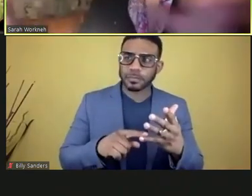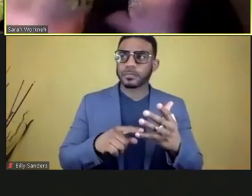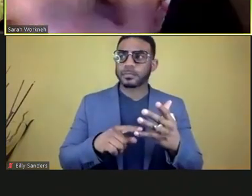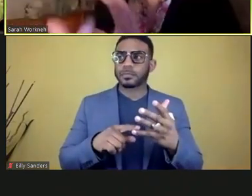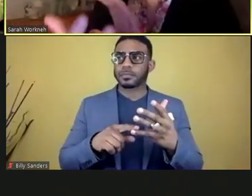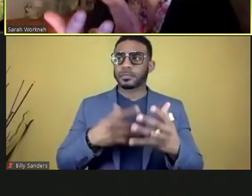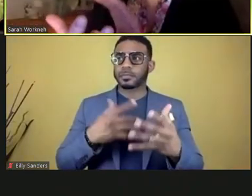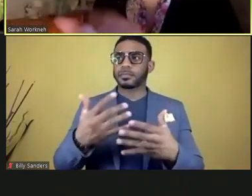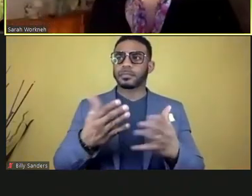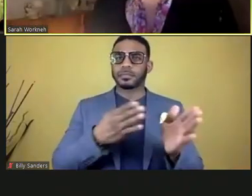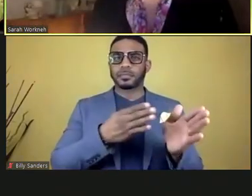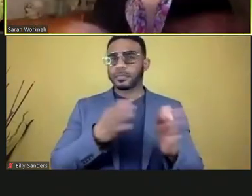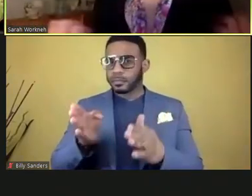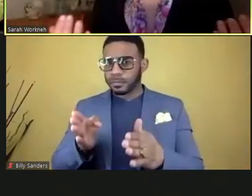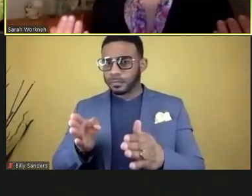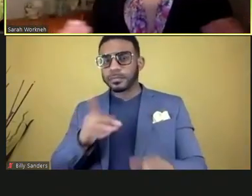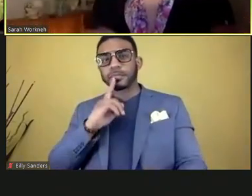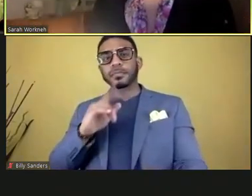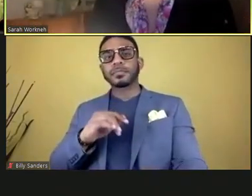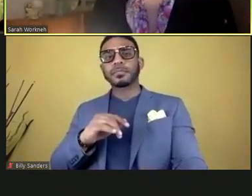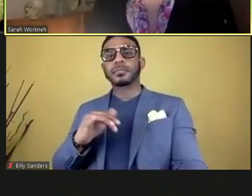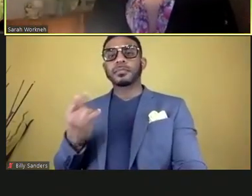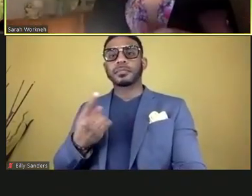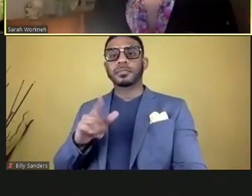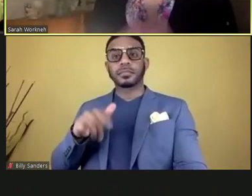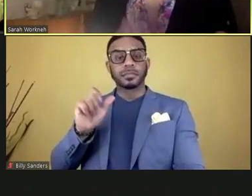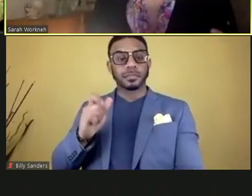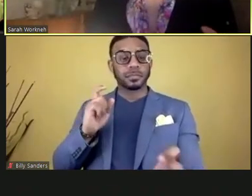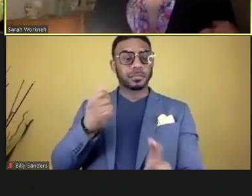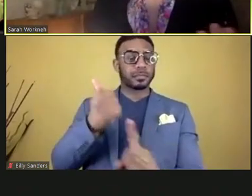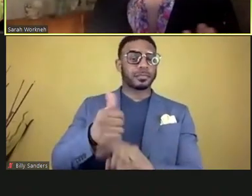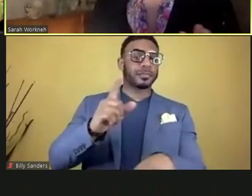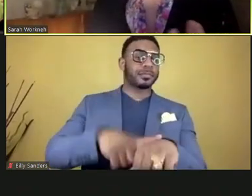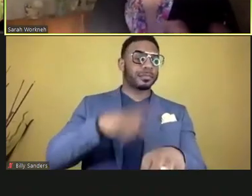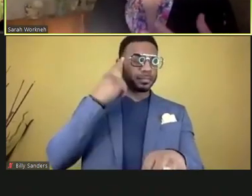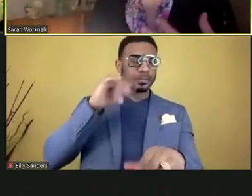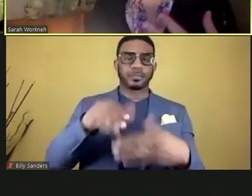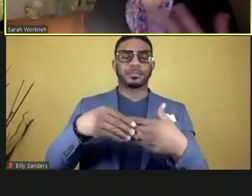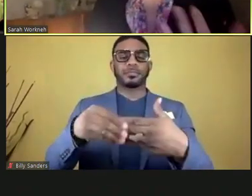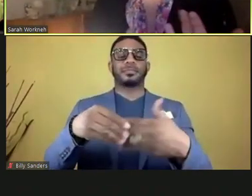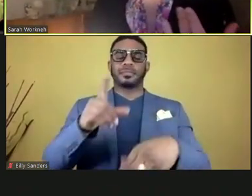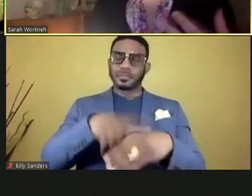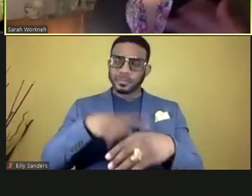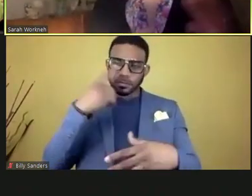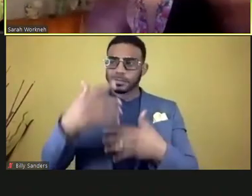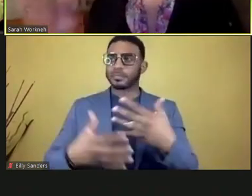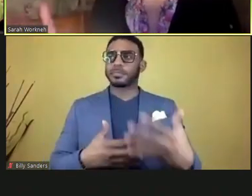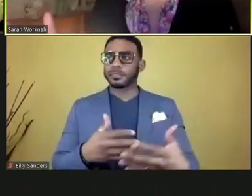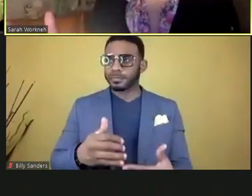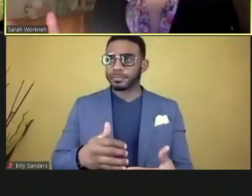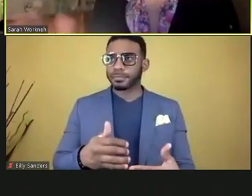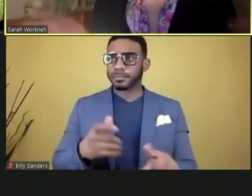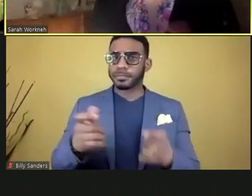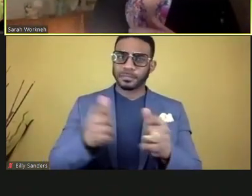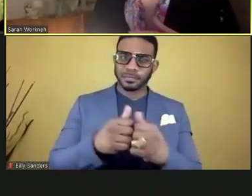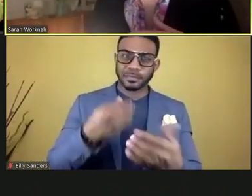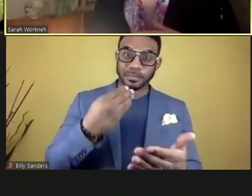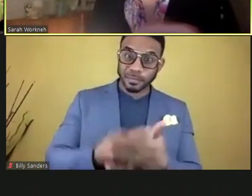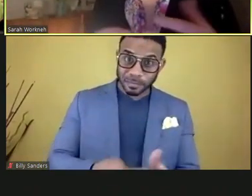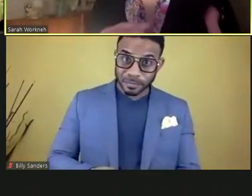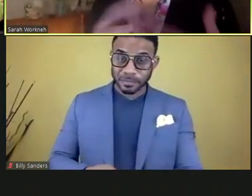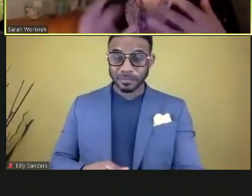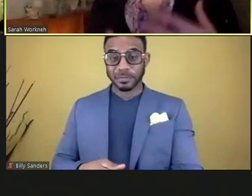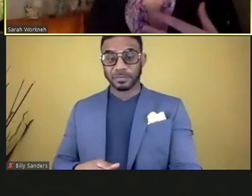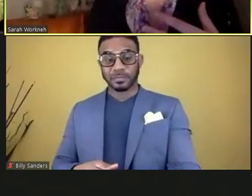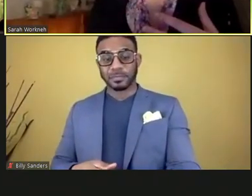kind of shift is something that you have to give yourself time for. You have to give your time for like dealing with the money,